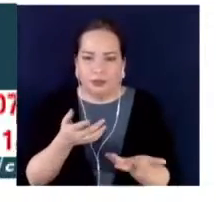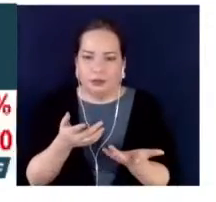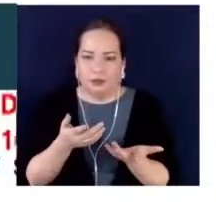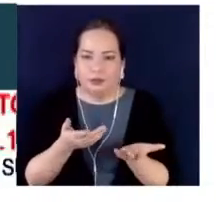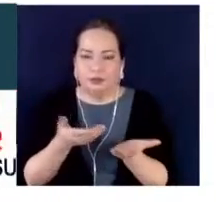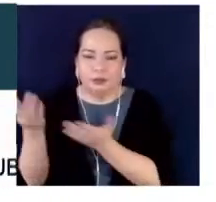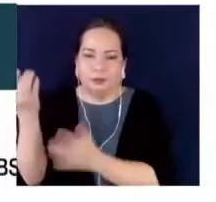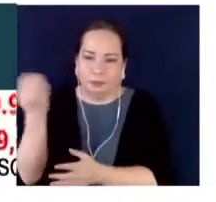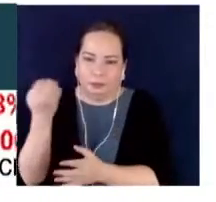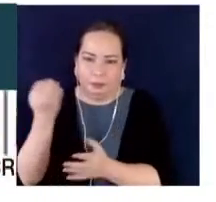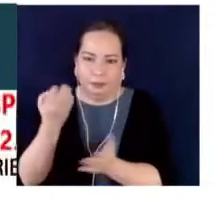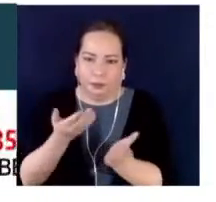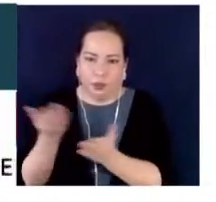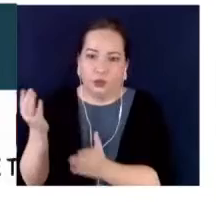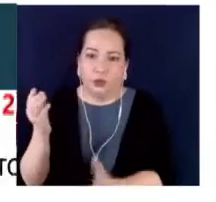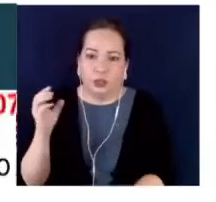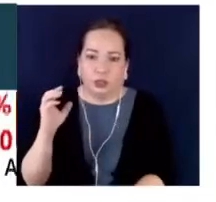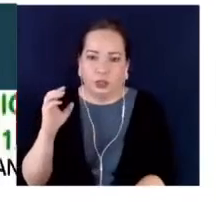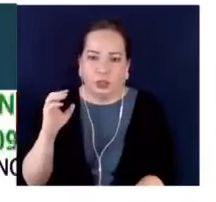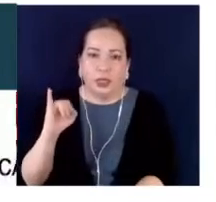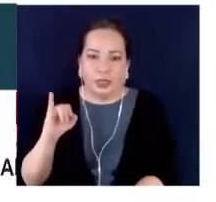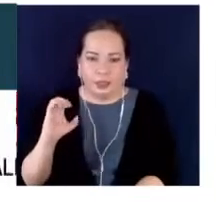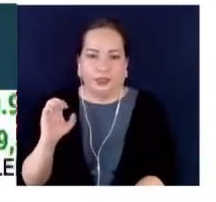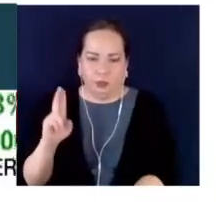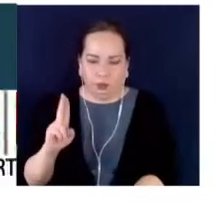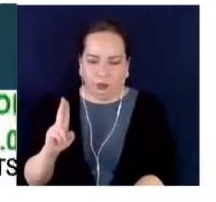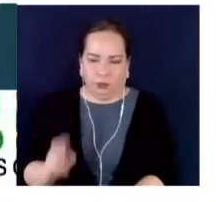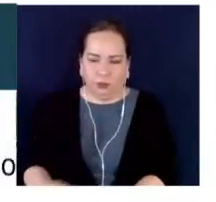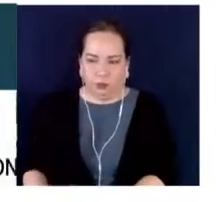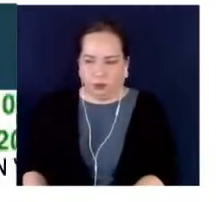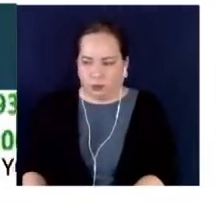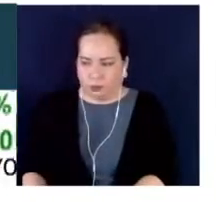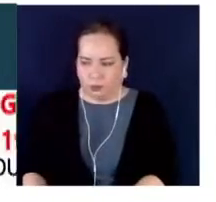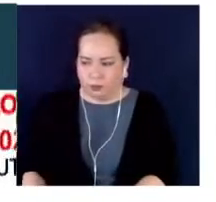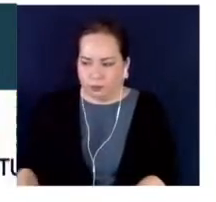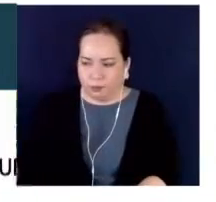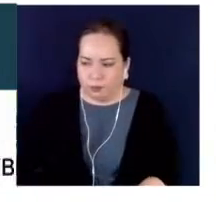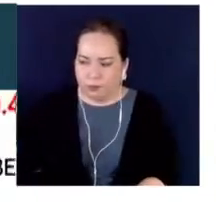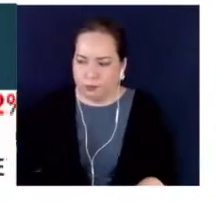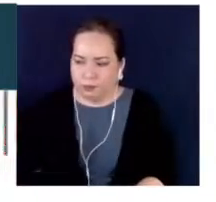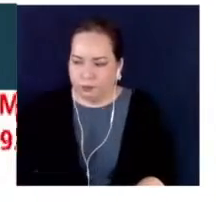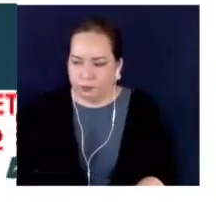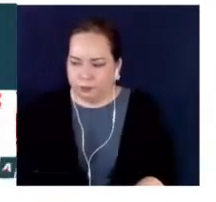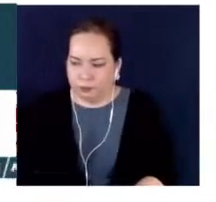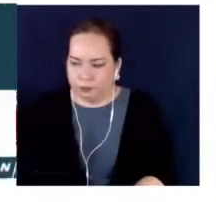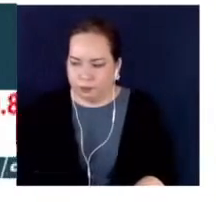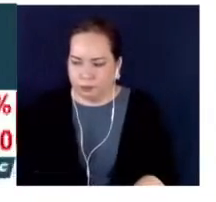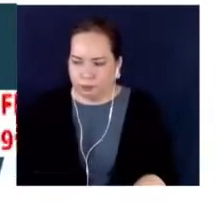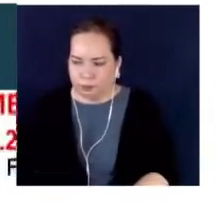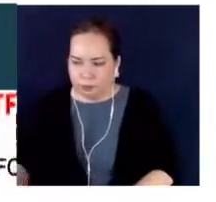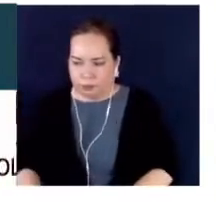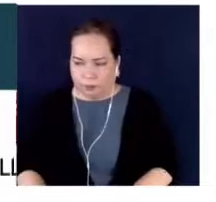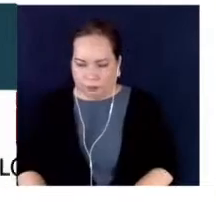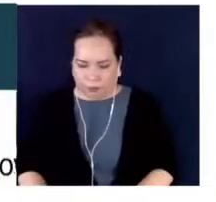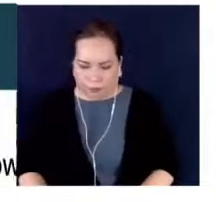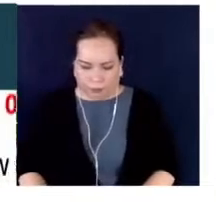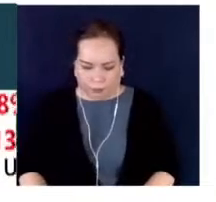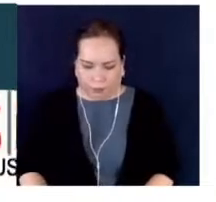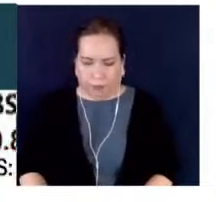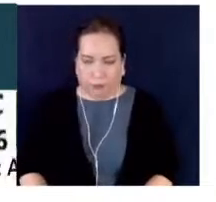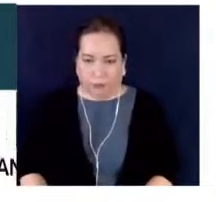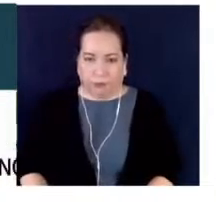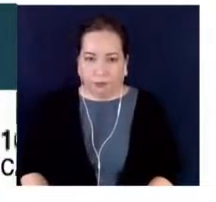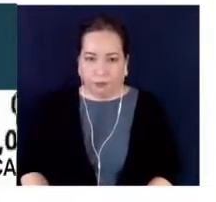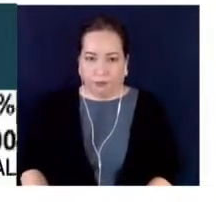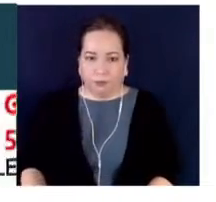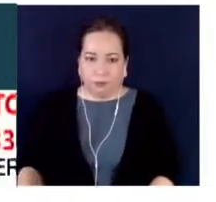will probably bring you to the intensive care unit if you really need the more critical evaluation of your